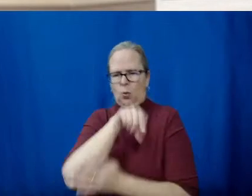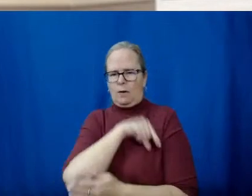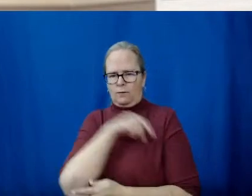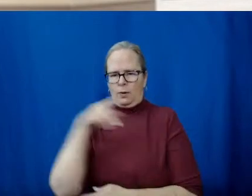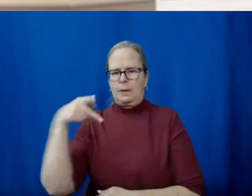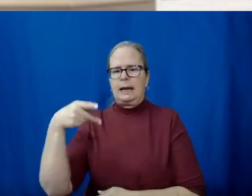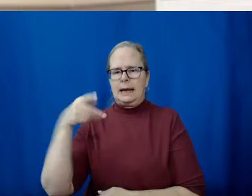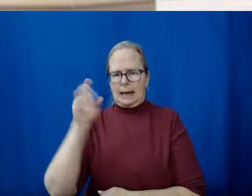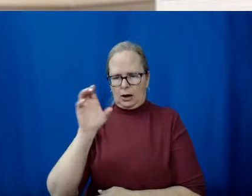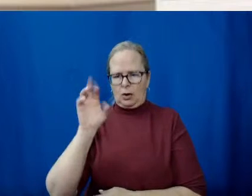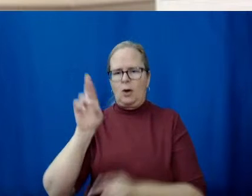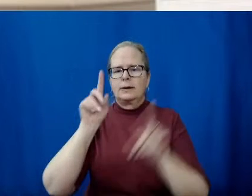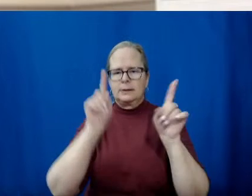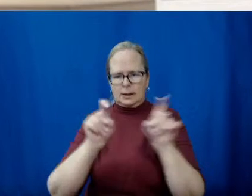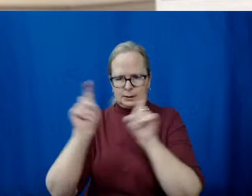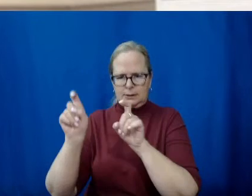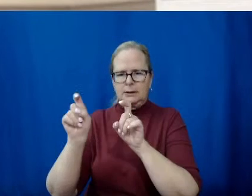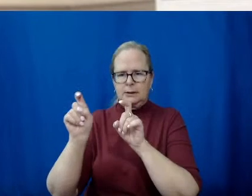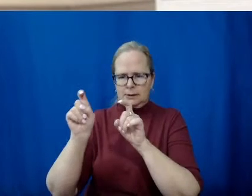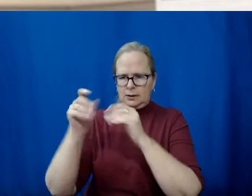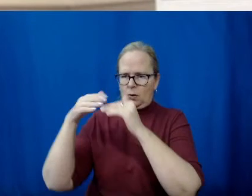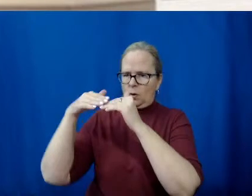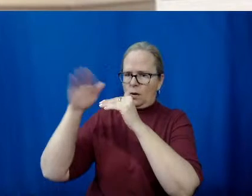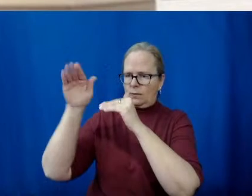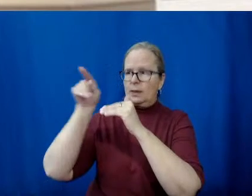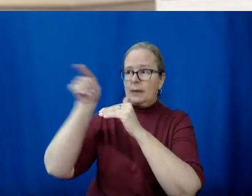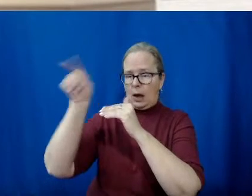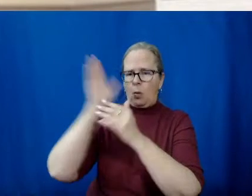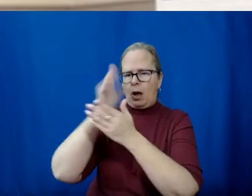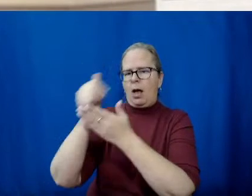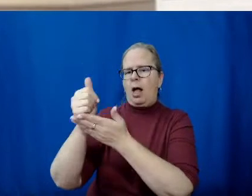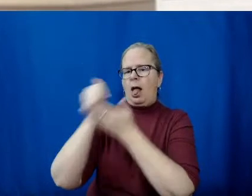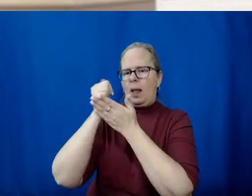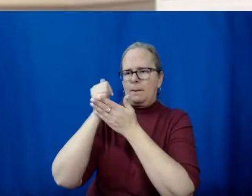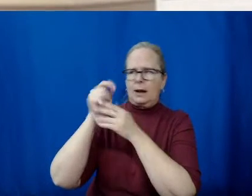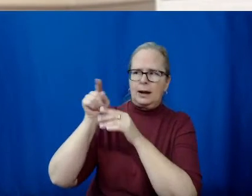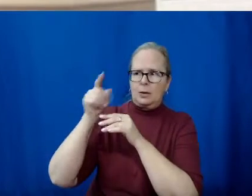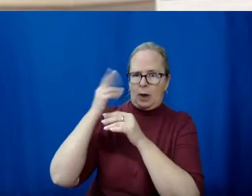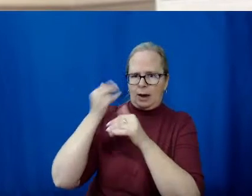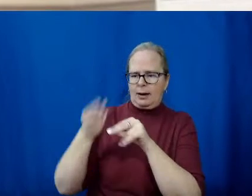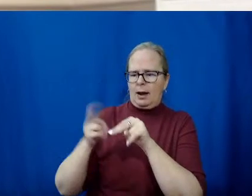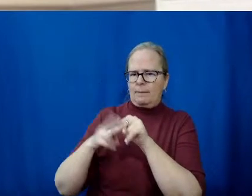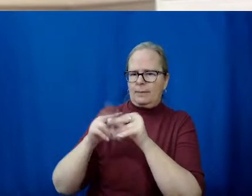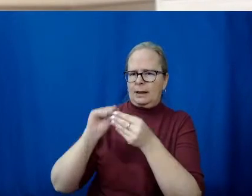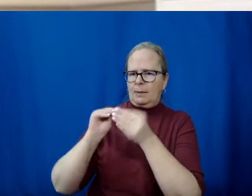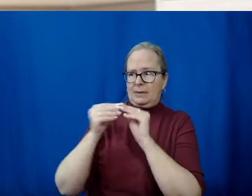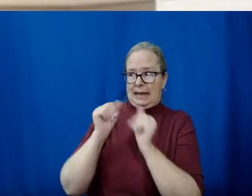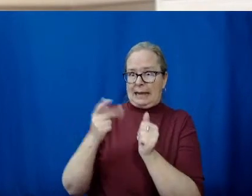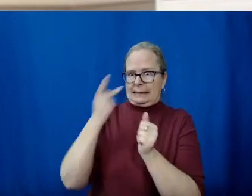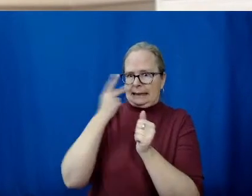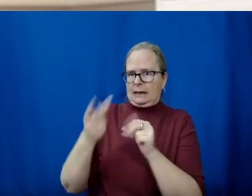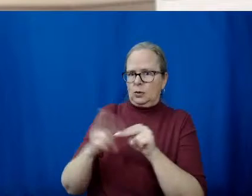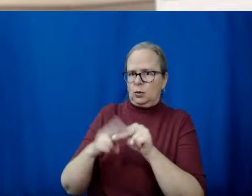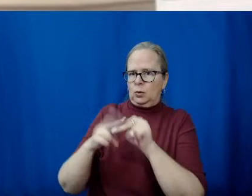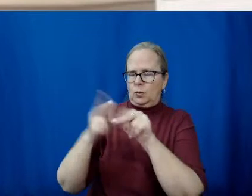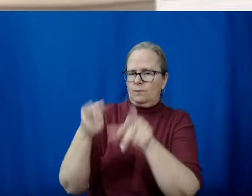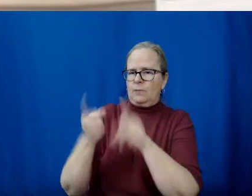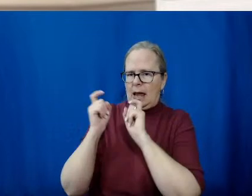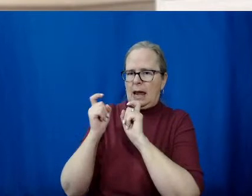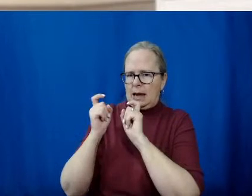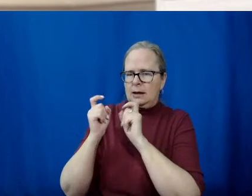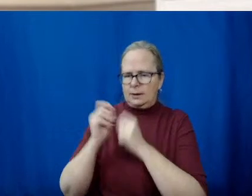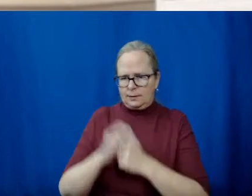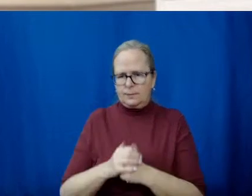that continues to rise quickly. The only other thing I mentioned before we turn it over to an amazing panel